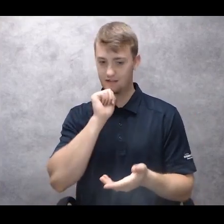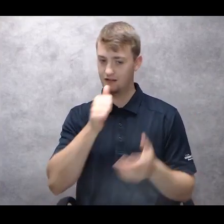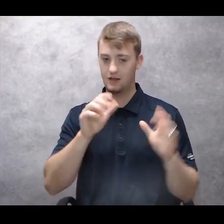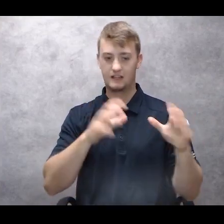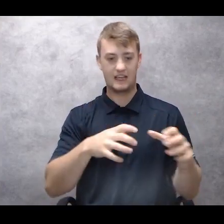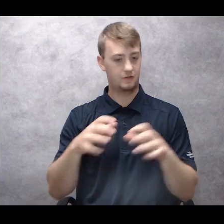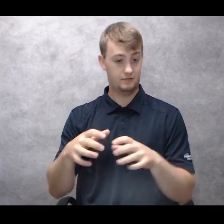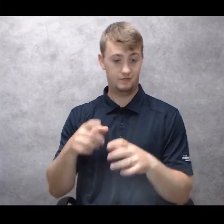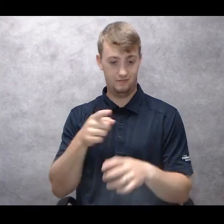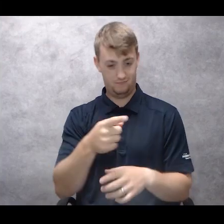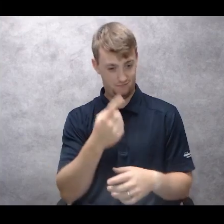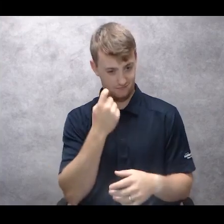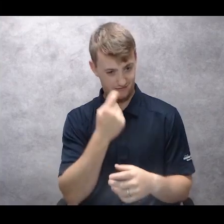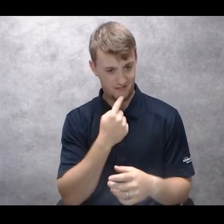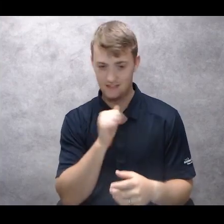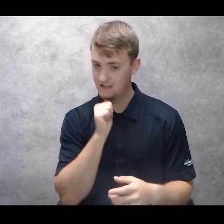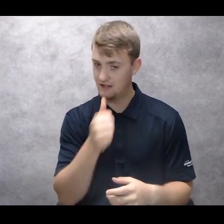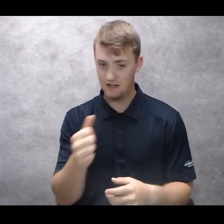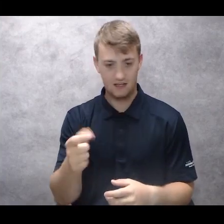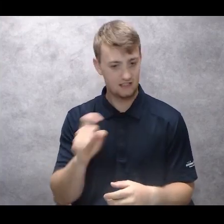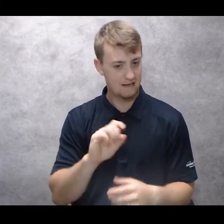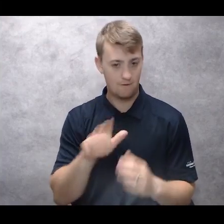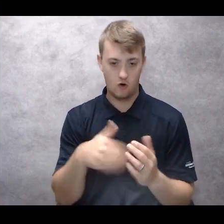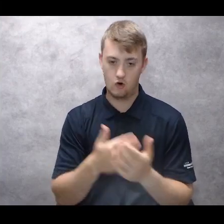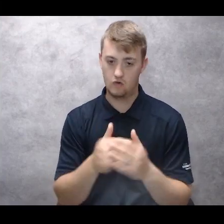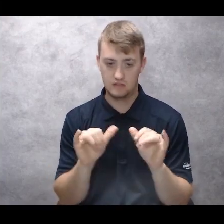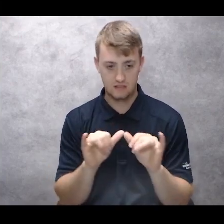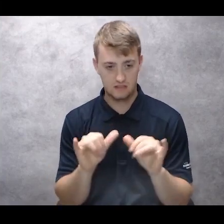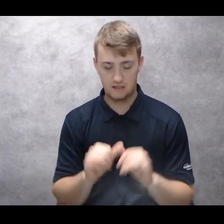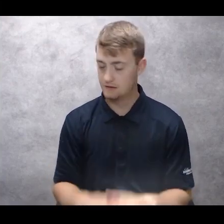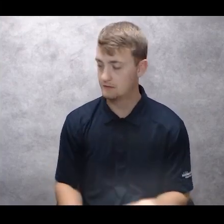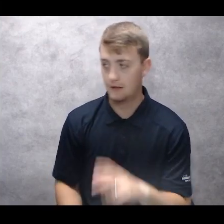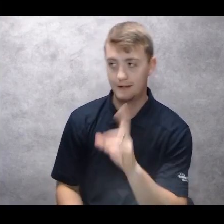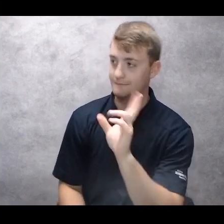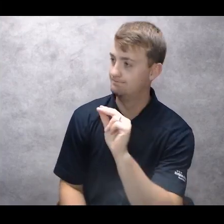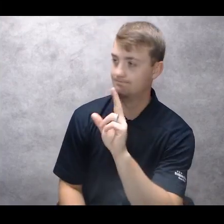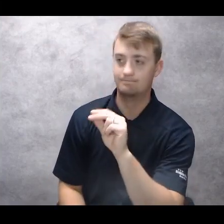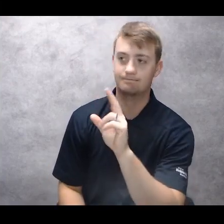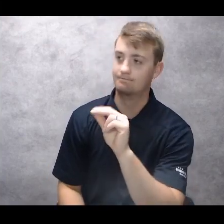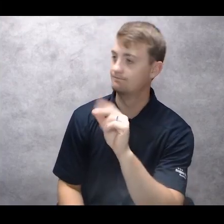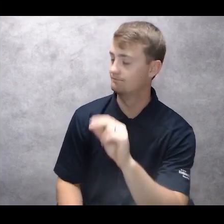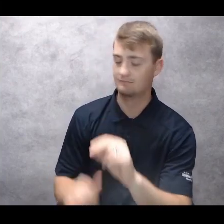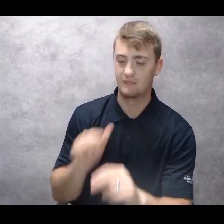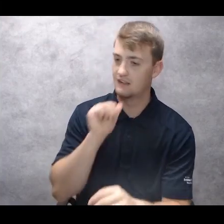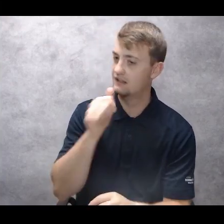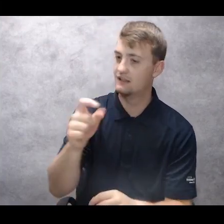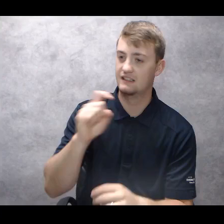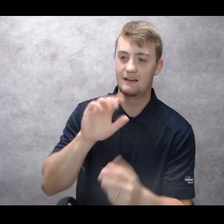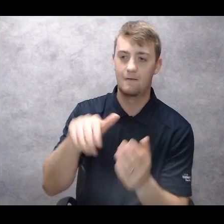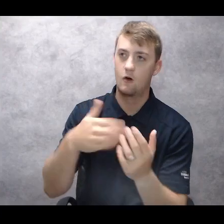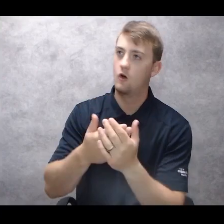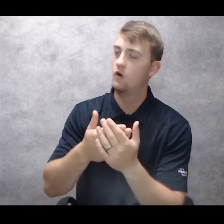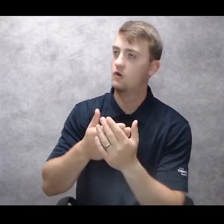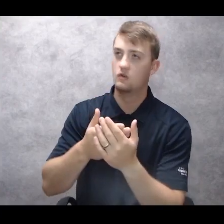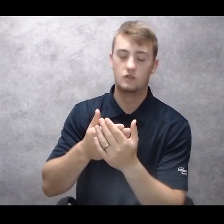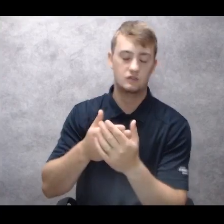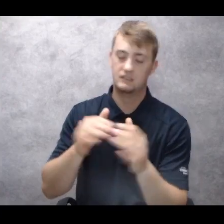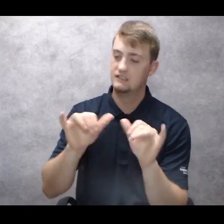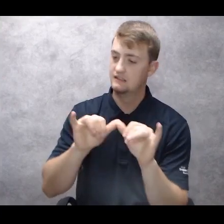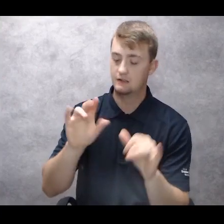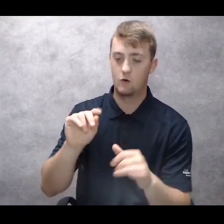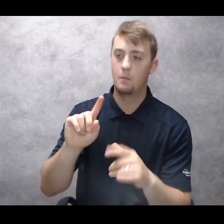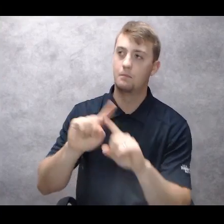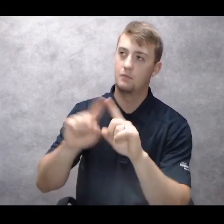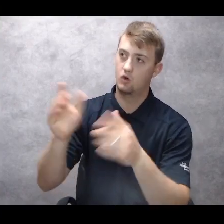You said they didn't give us all the sizes. no, no, they didn't give all the sizes. They gave the